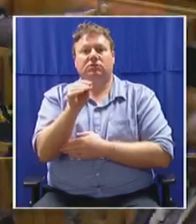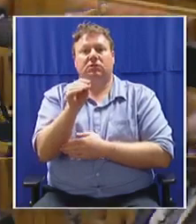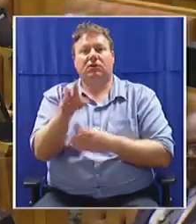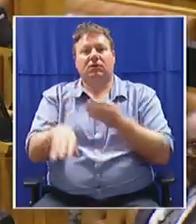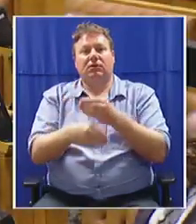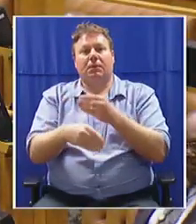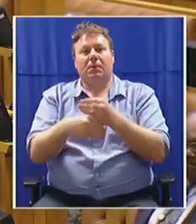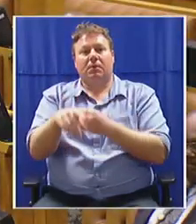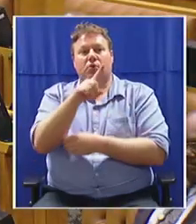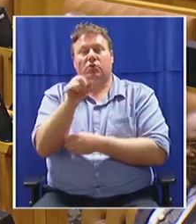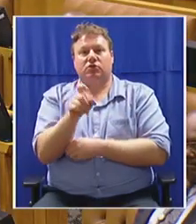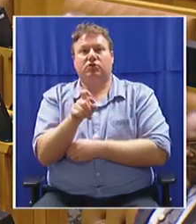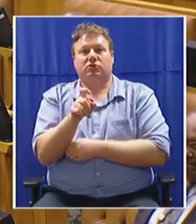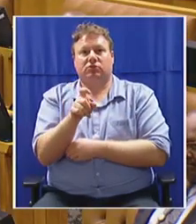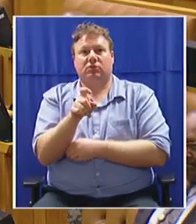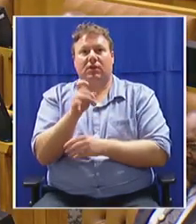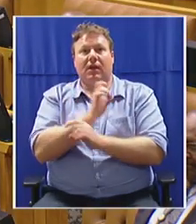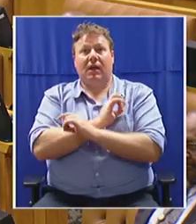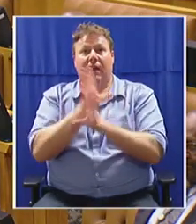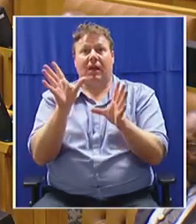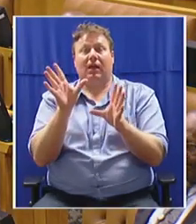be cleared as soon as the